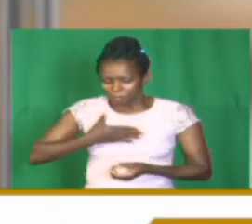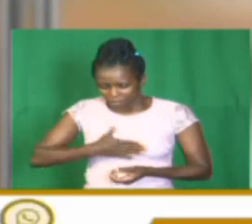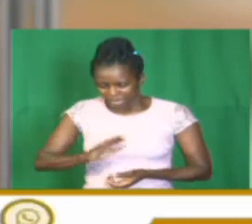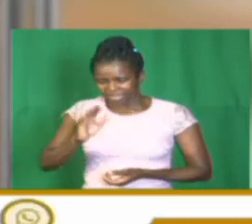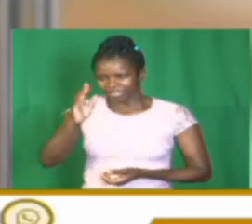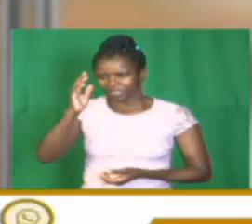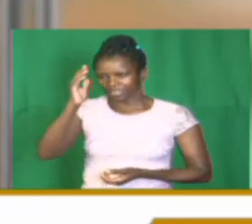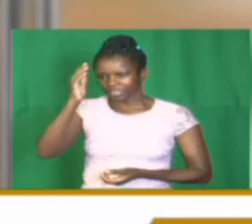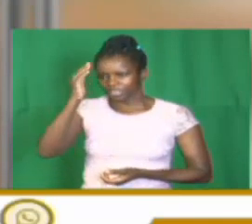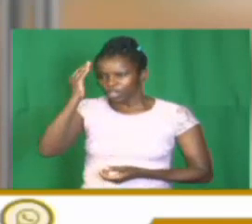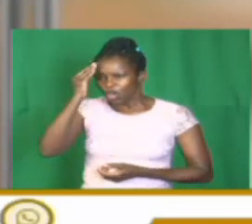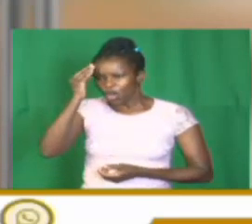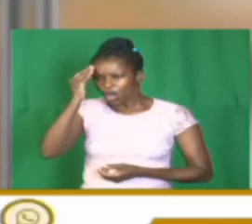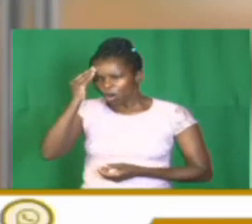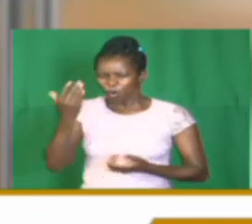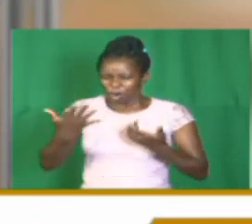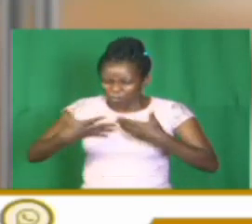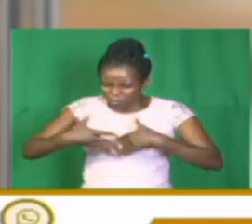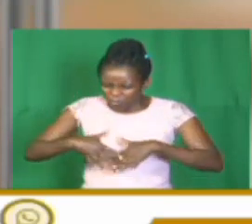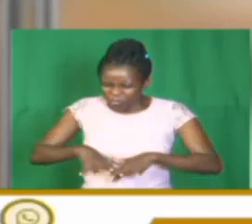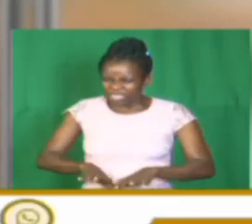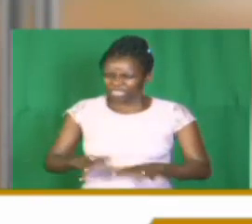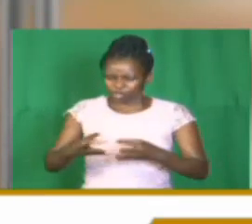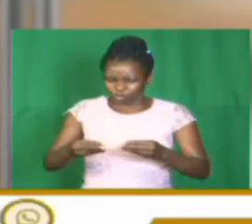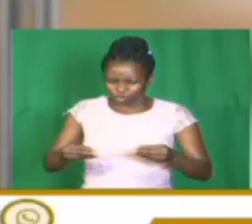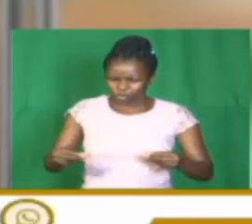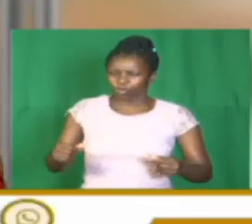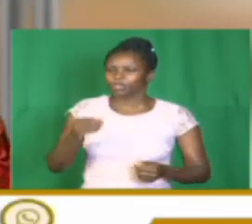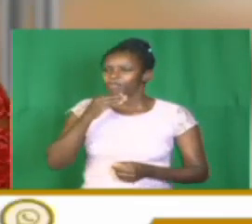to define mixture and solution. You